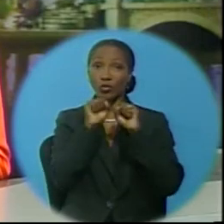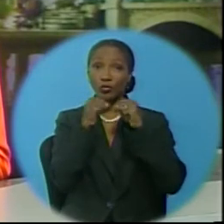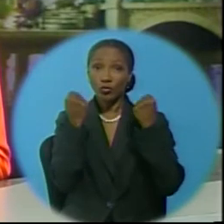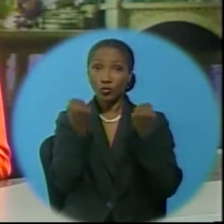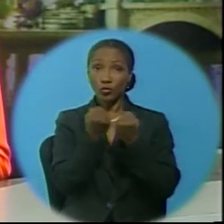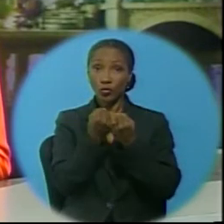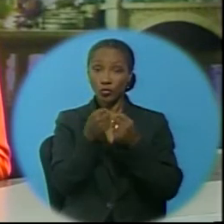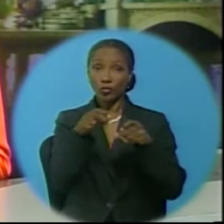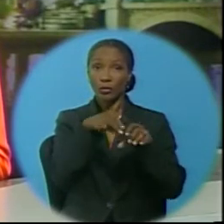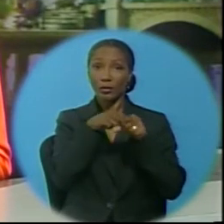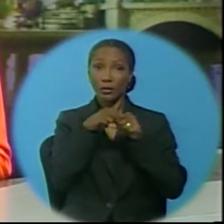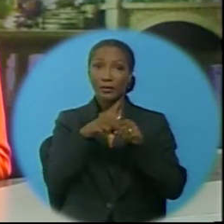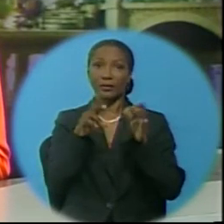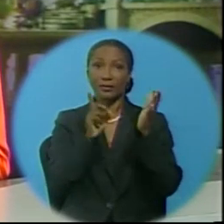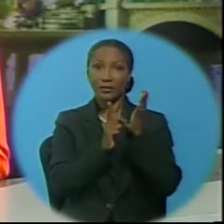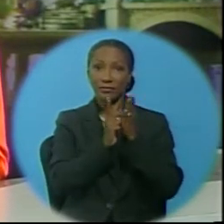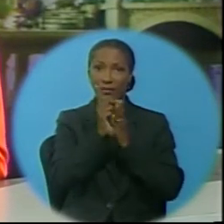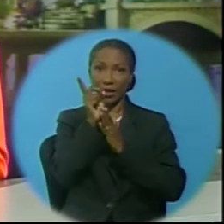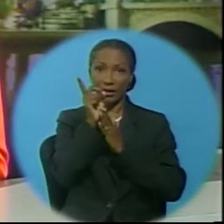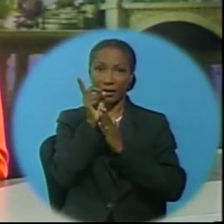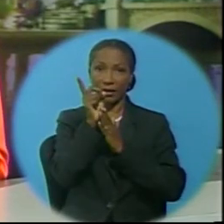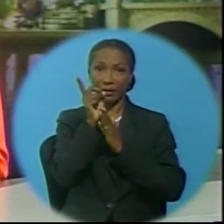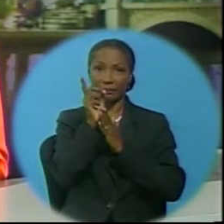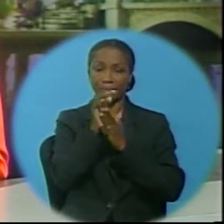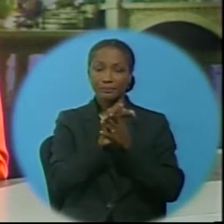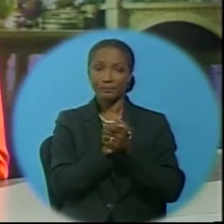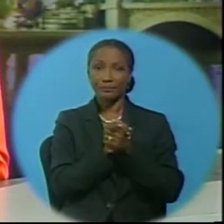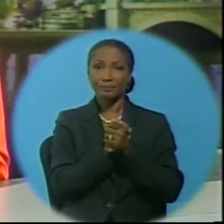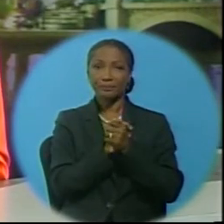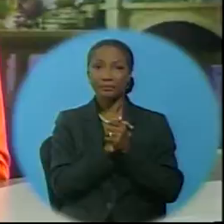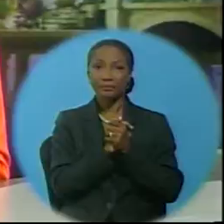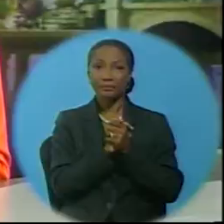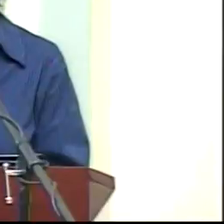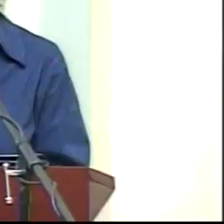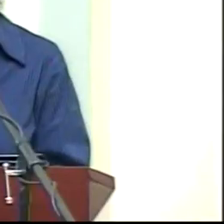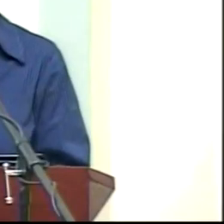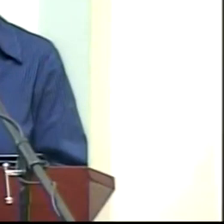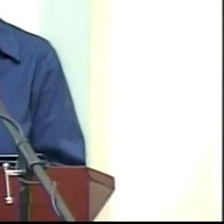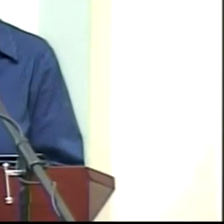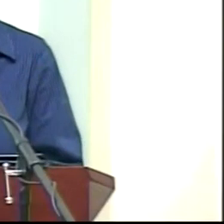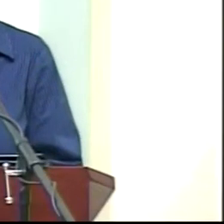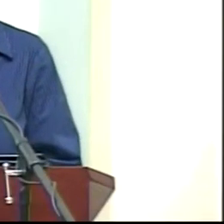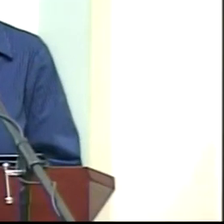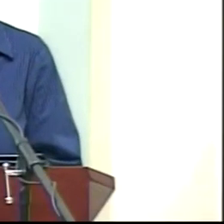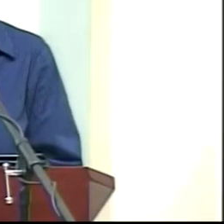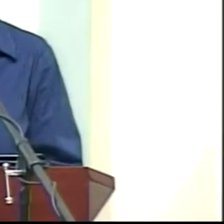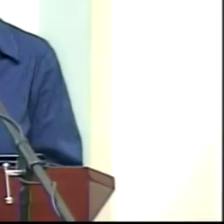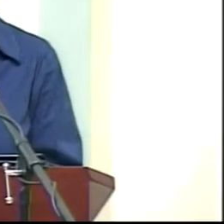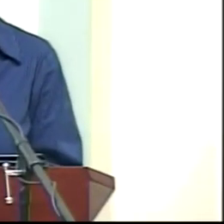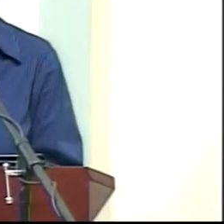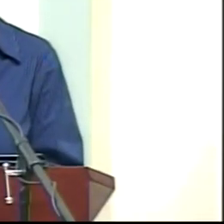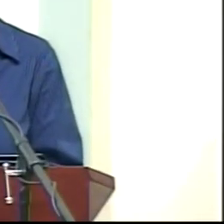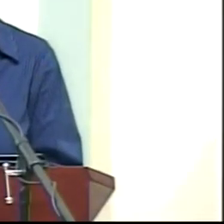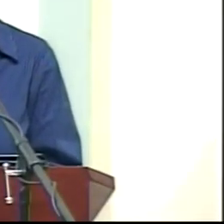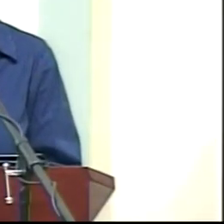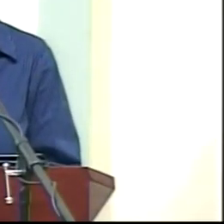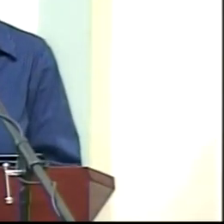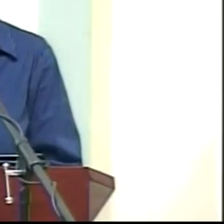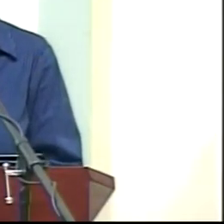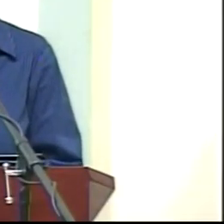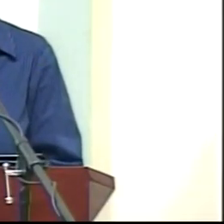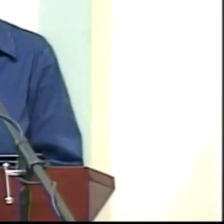dialogue is achieved, regional discussions will be successful. The success of social dialogue at the regional